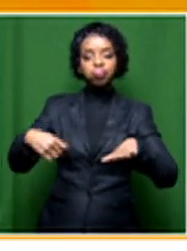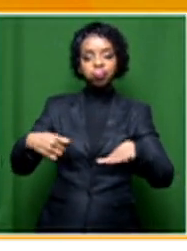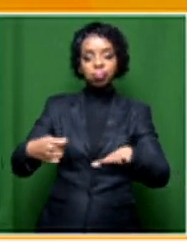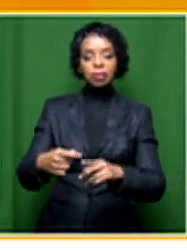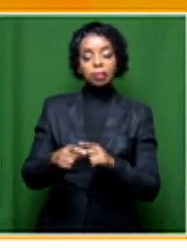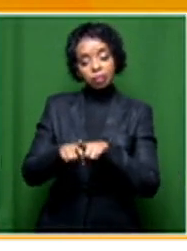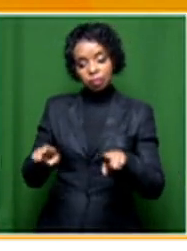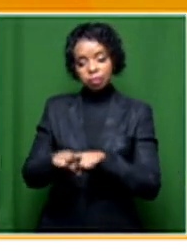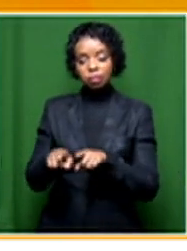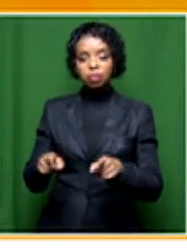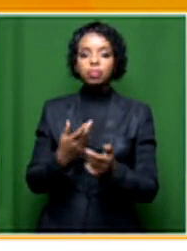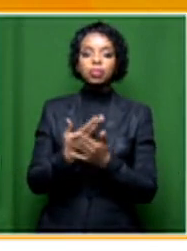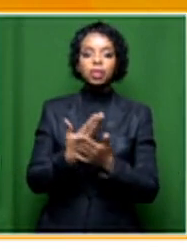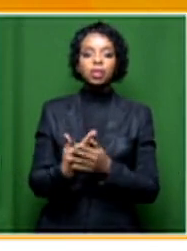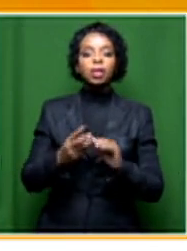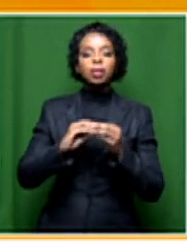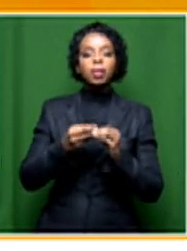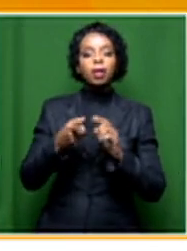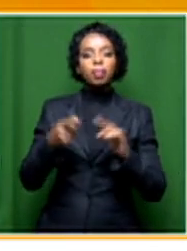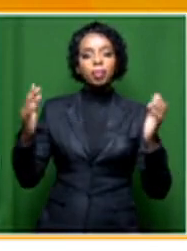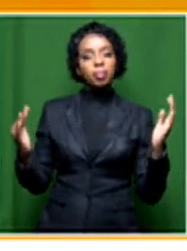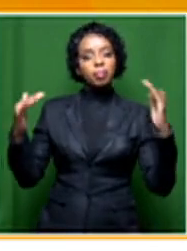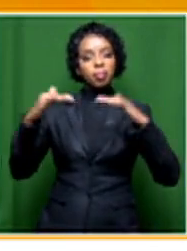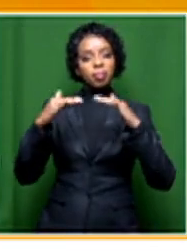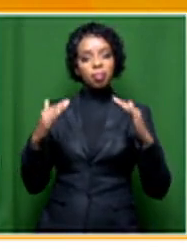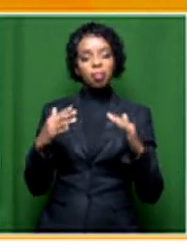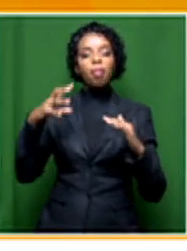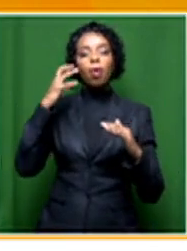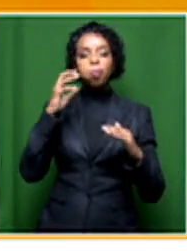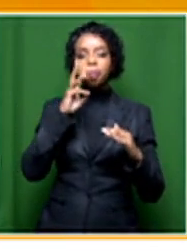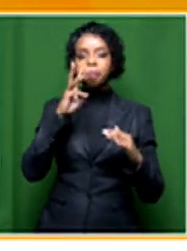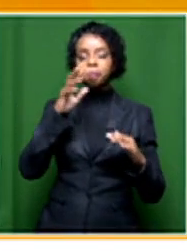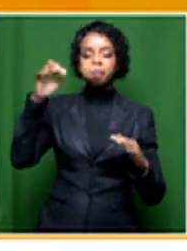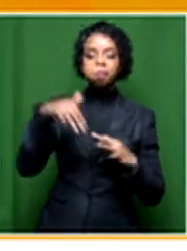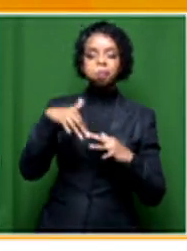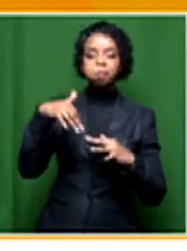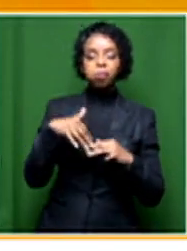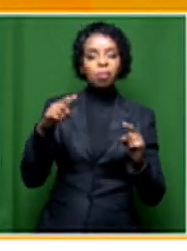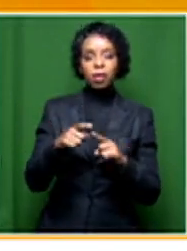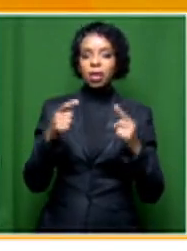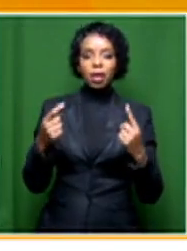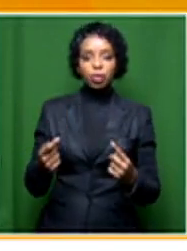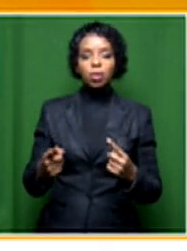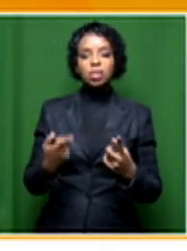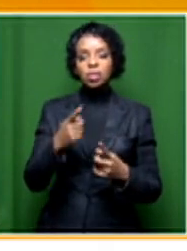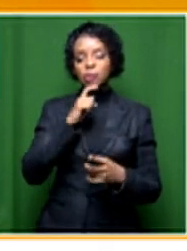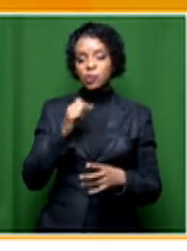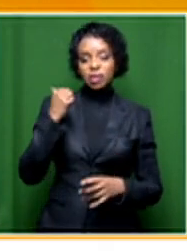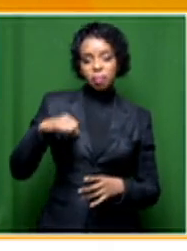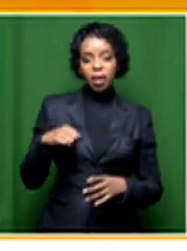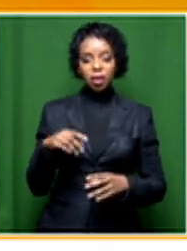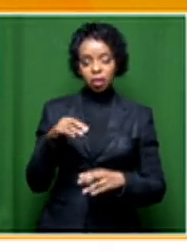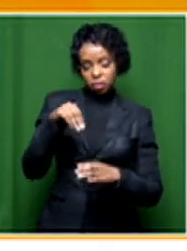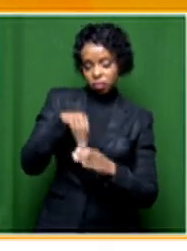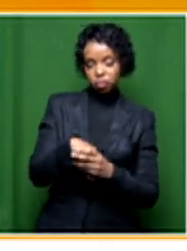are portable. They are waterproof tents which roll up into a bag. And according to Sheltersuit South Africa, these